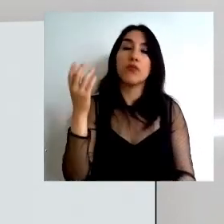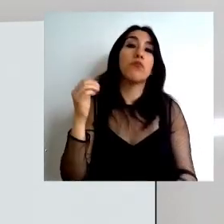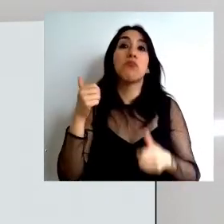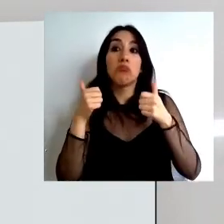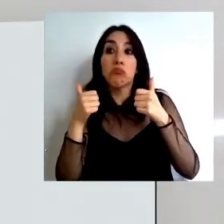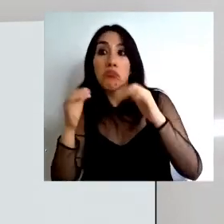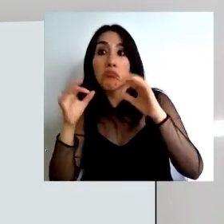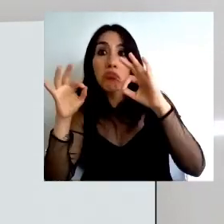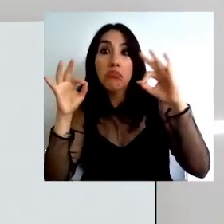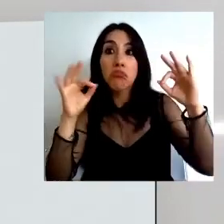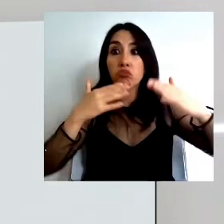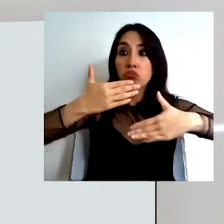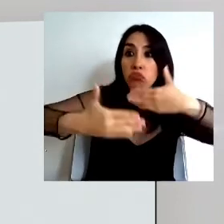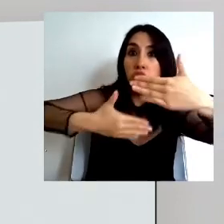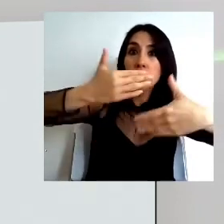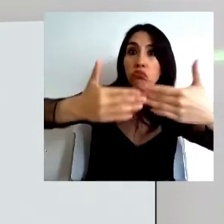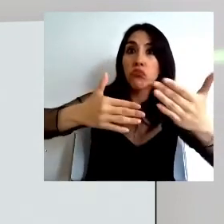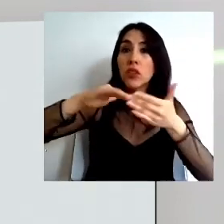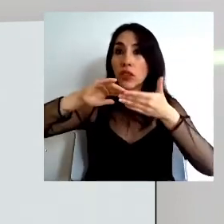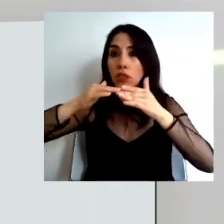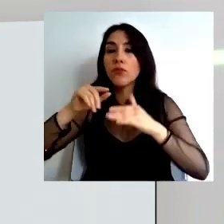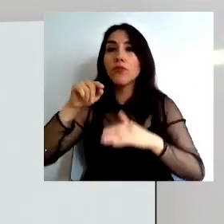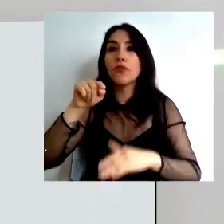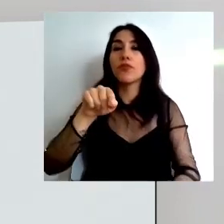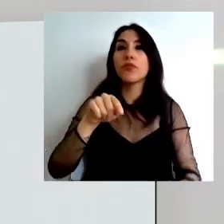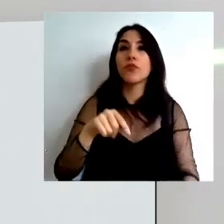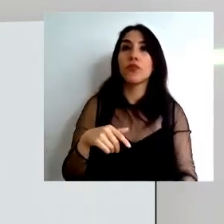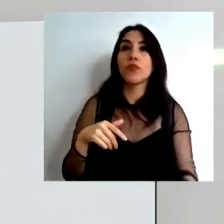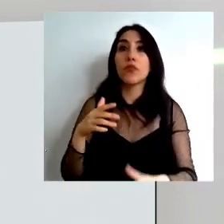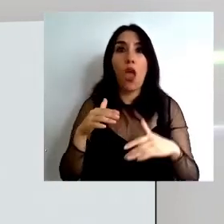problems up to now, and how can we